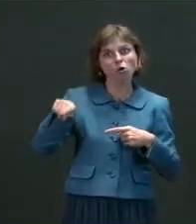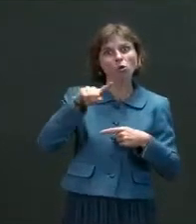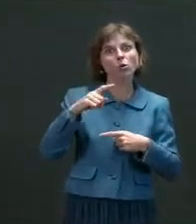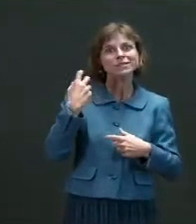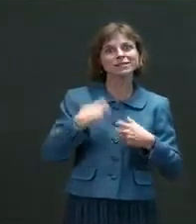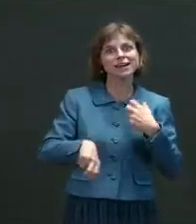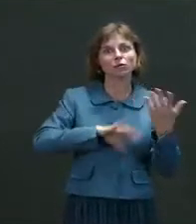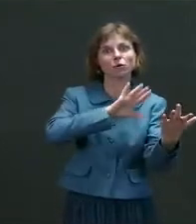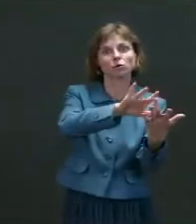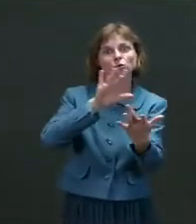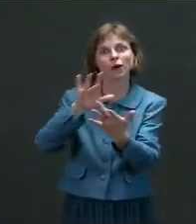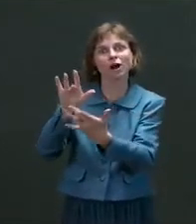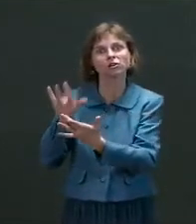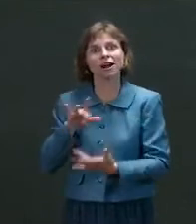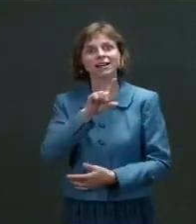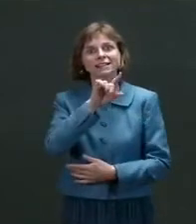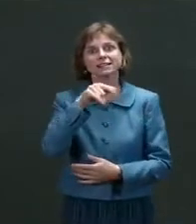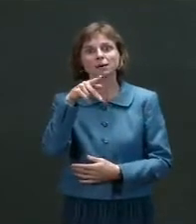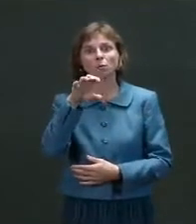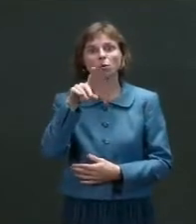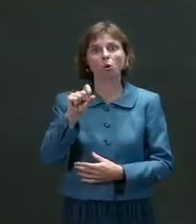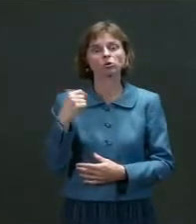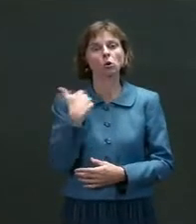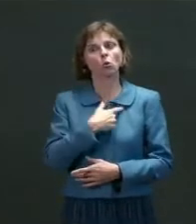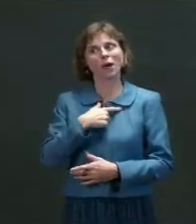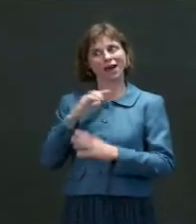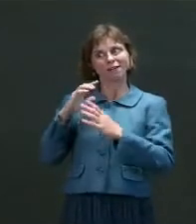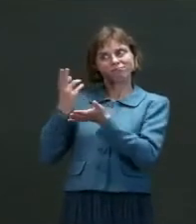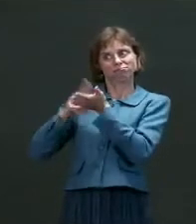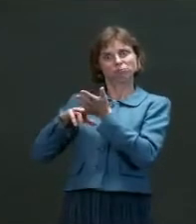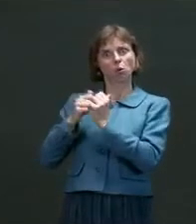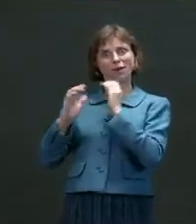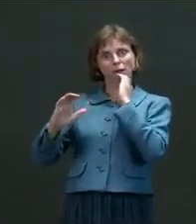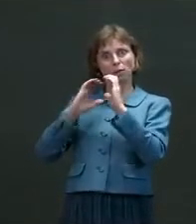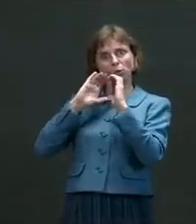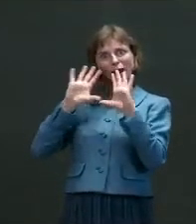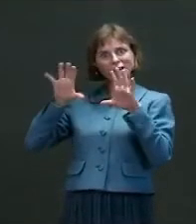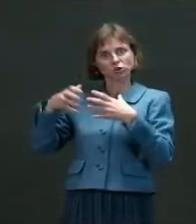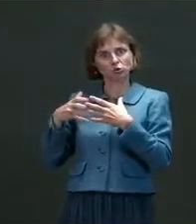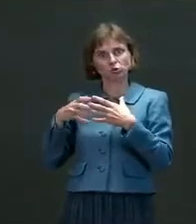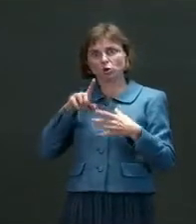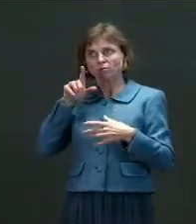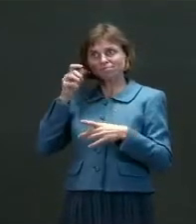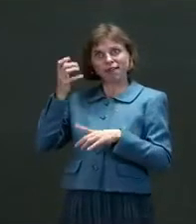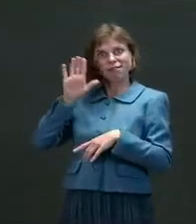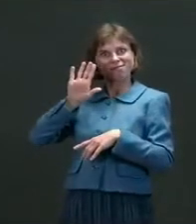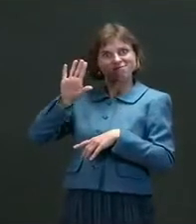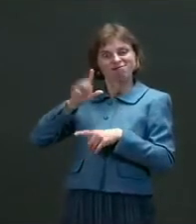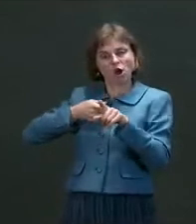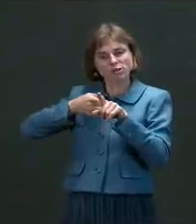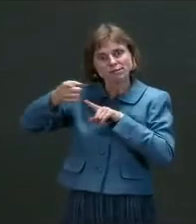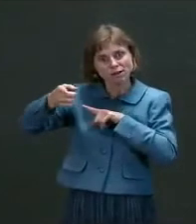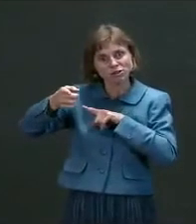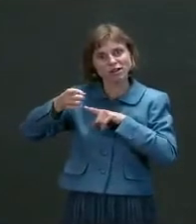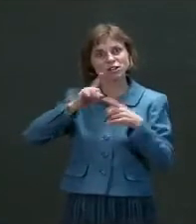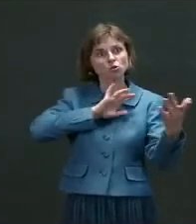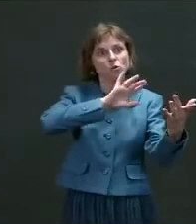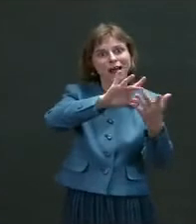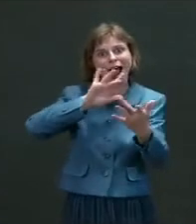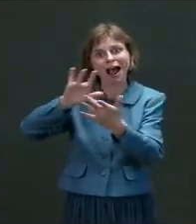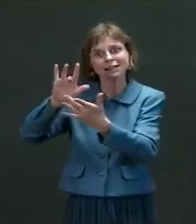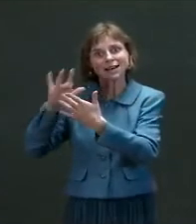codes. We have contracted with communications groups that specialize in reaching our Hispanic, Latino, or our hard